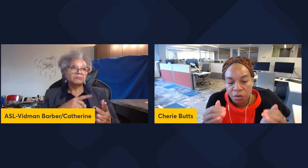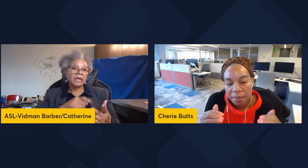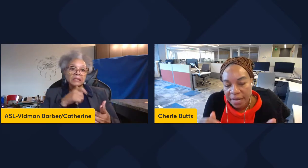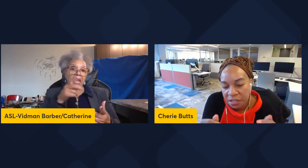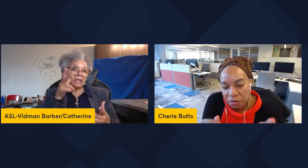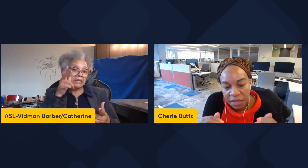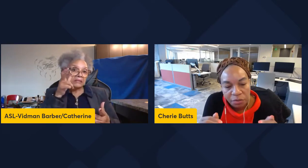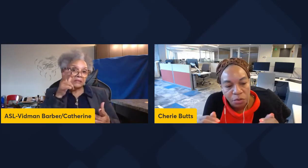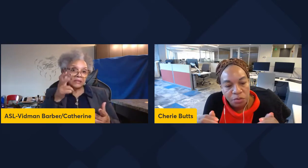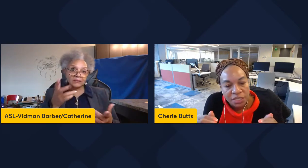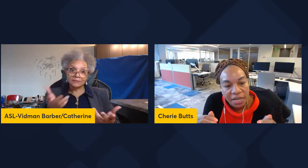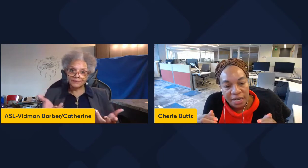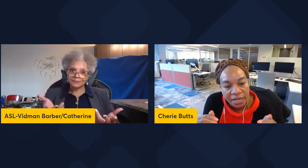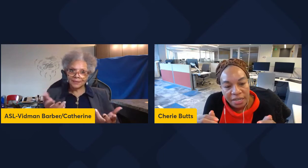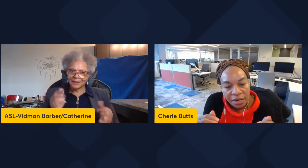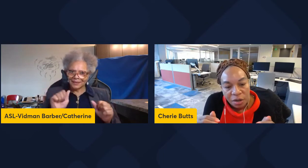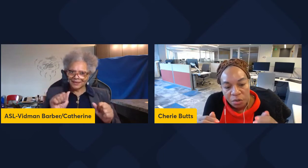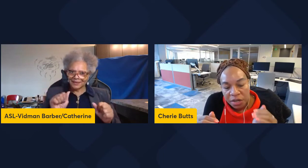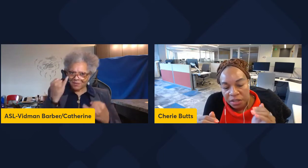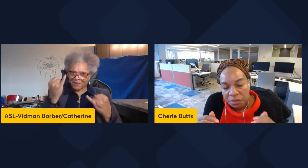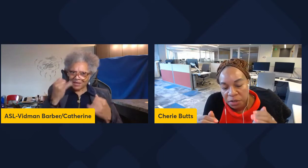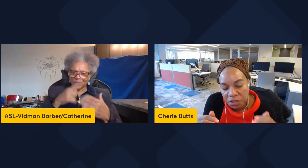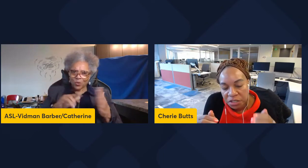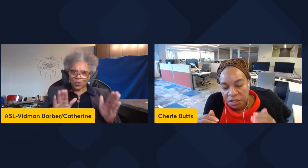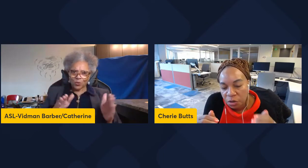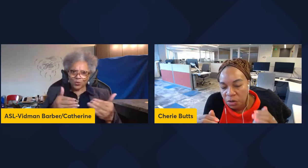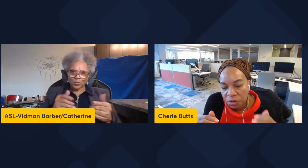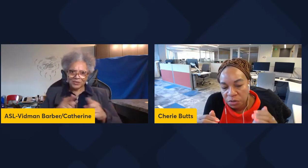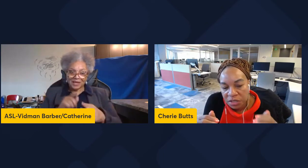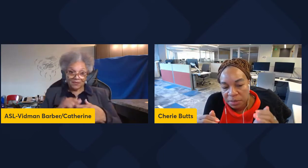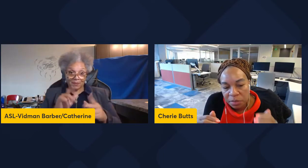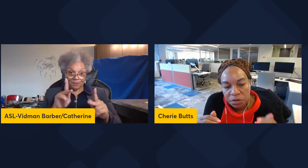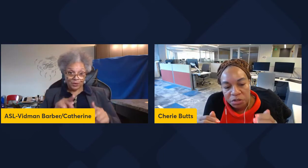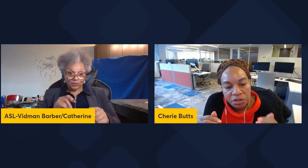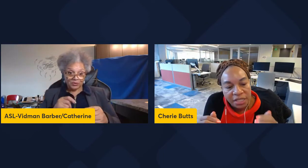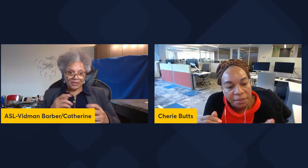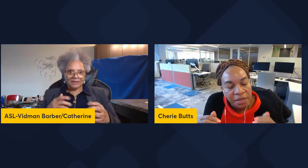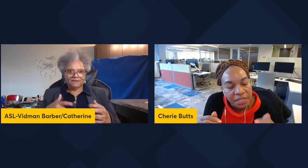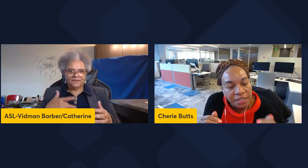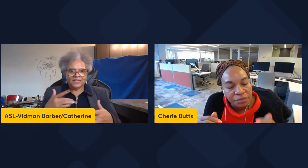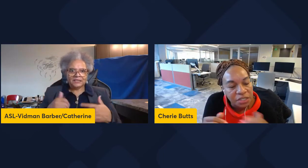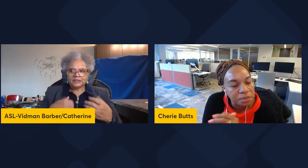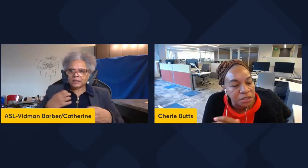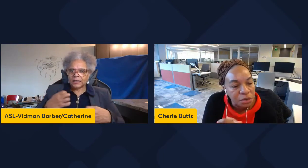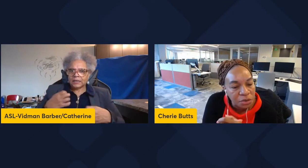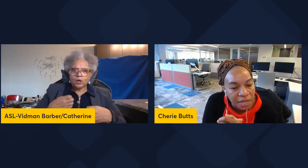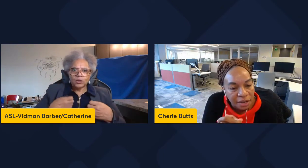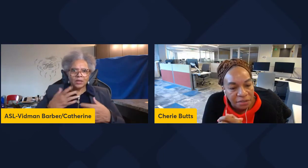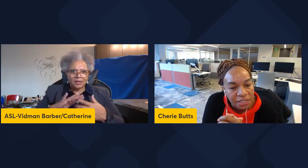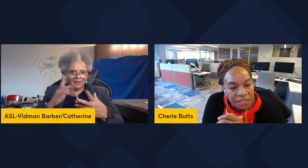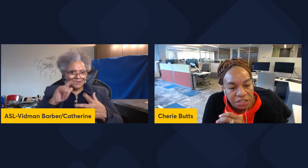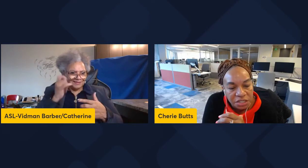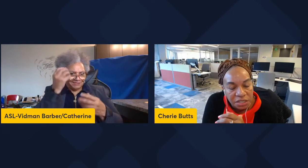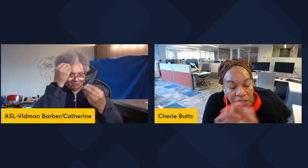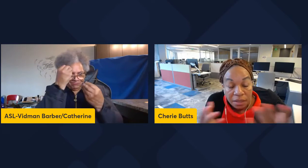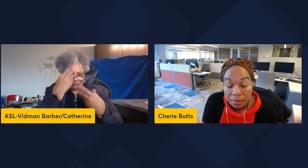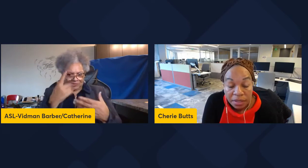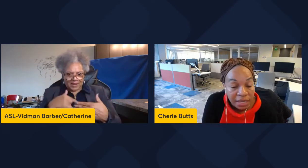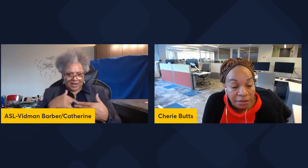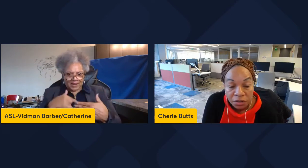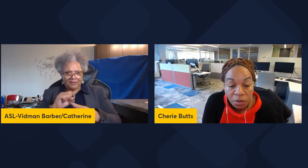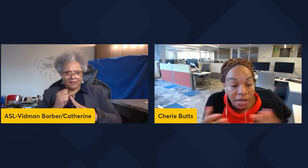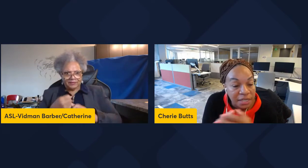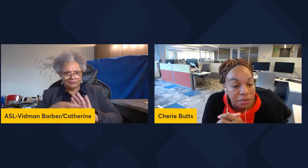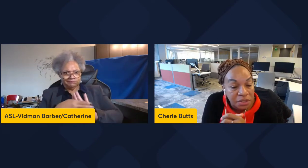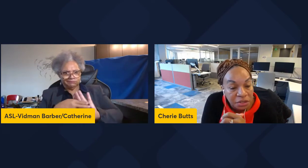And can you imagine what that room was like, where this person is going through this emotional state because they've just been told they have a condition,